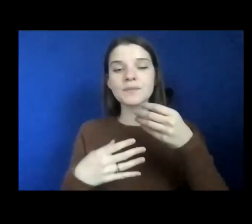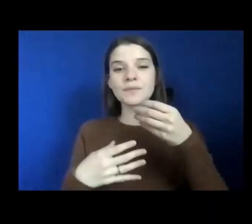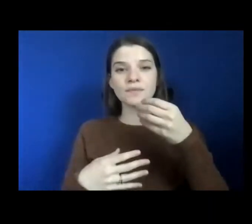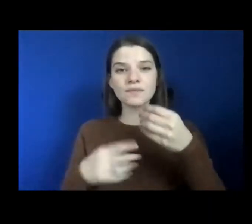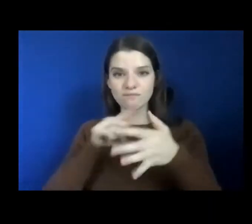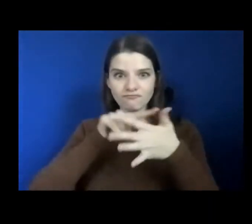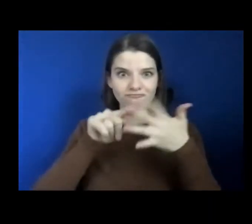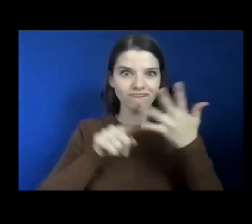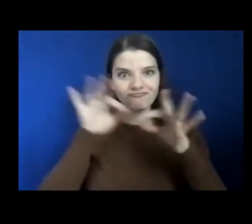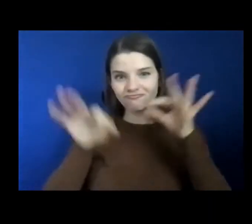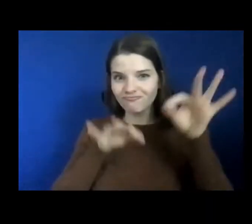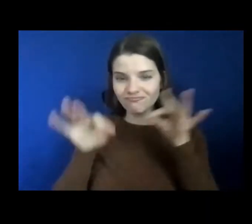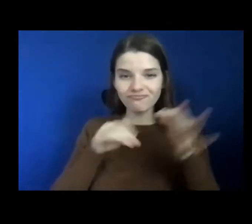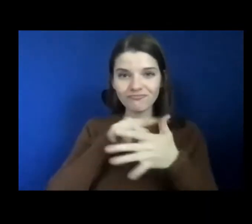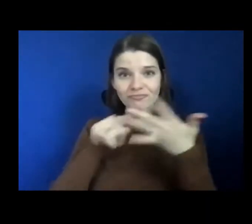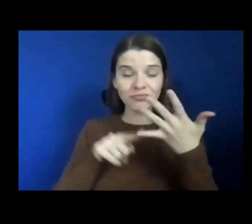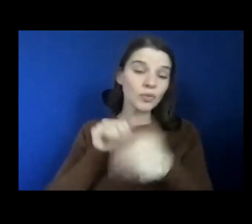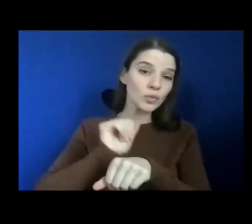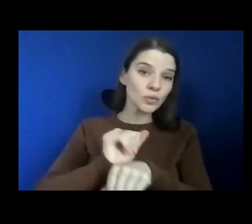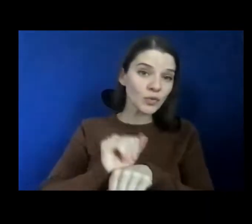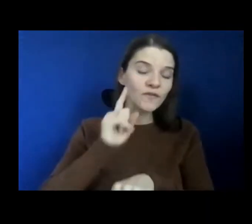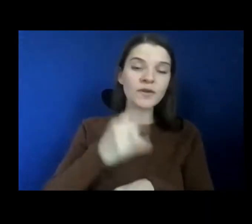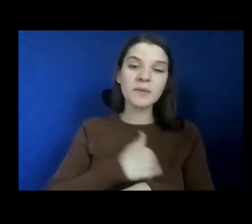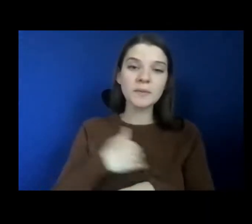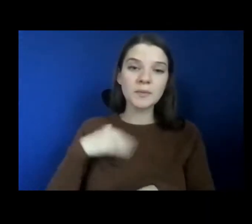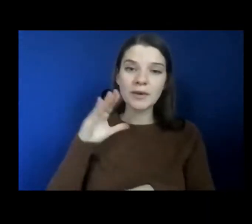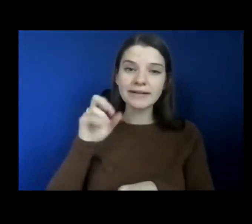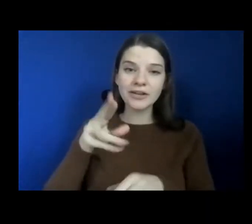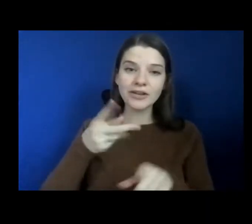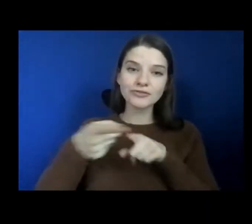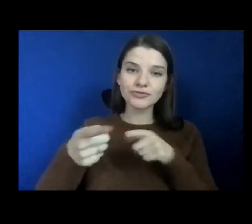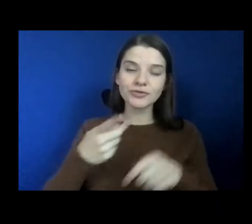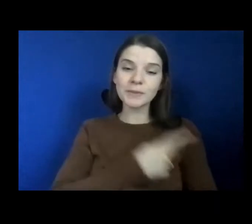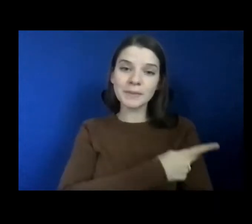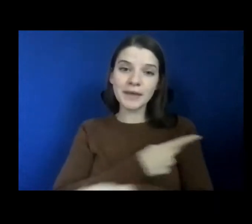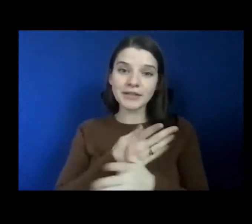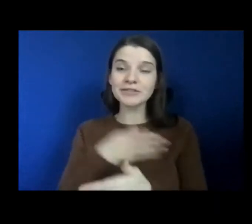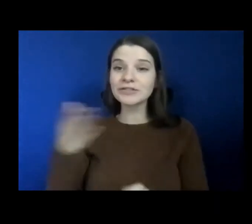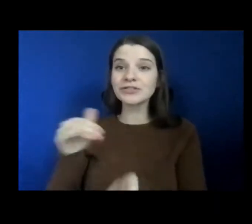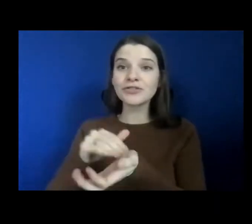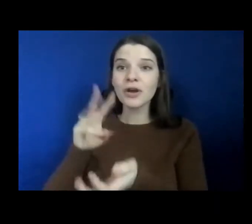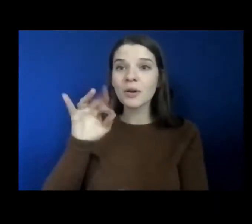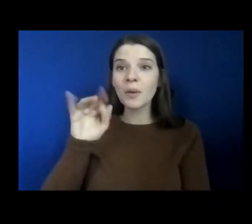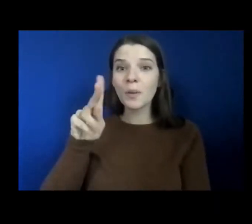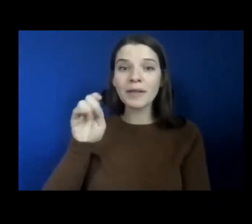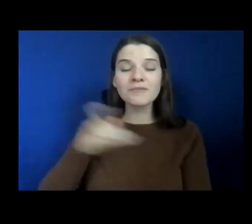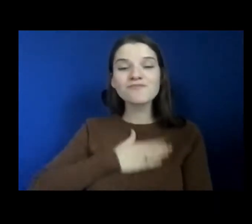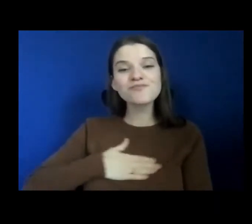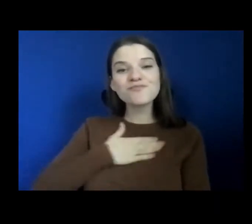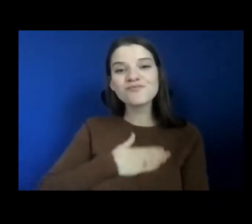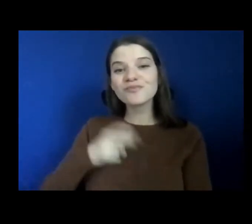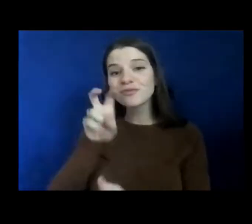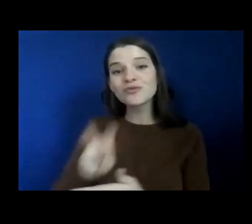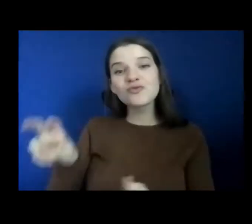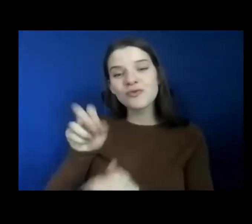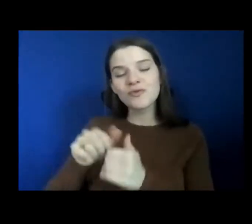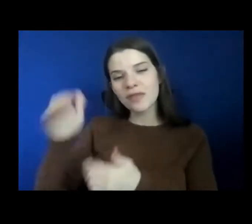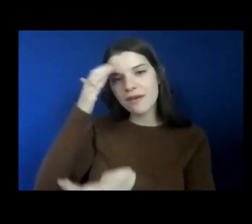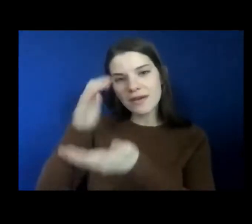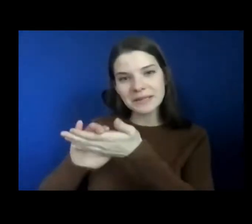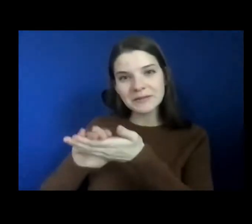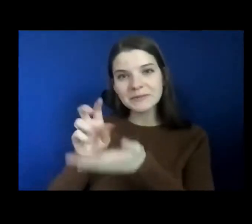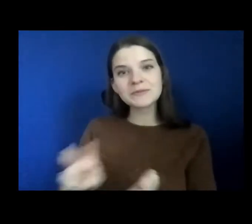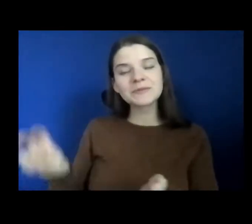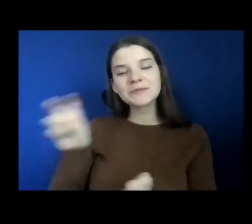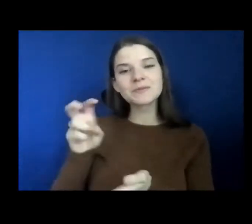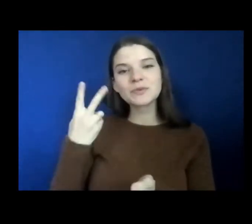of this and working for breast cancer patients, Dr. Wilkie enjoys traveling with her husband and